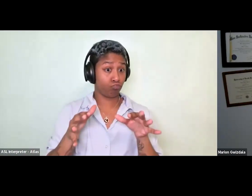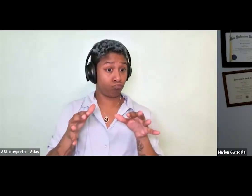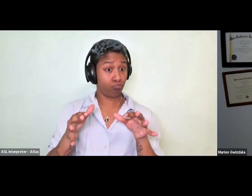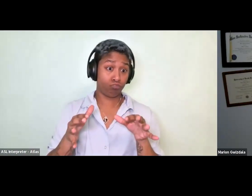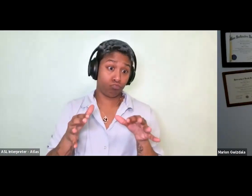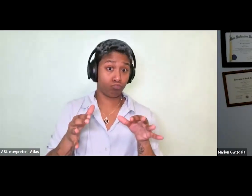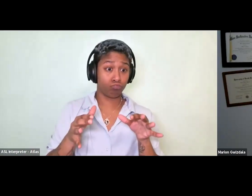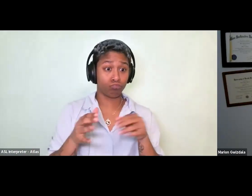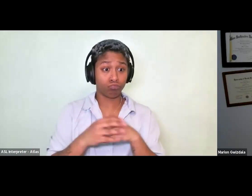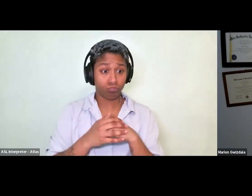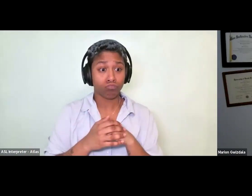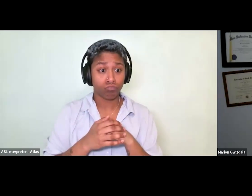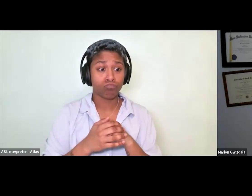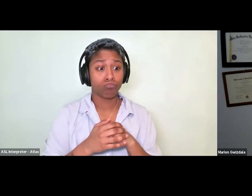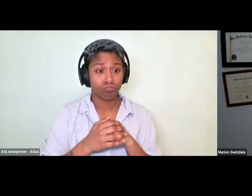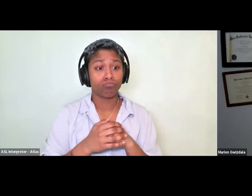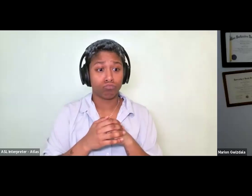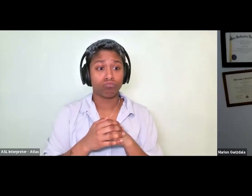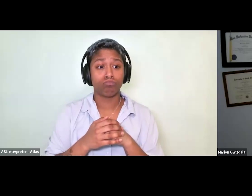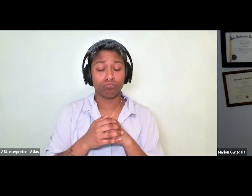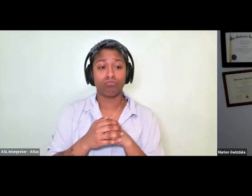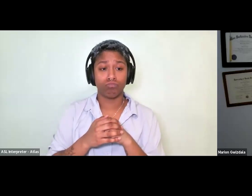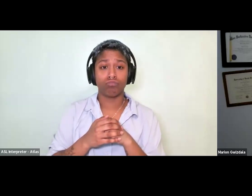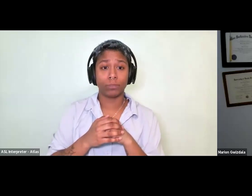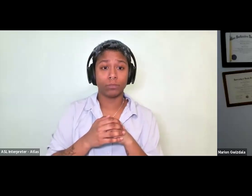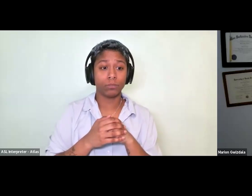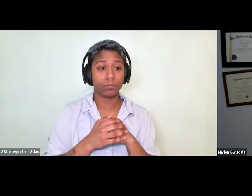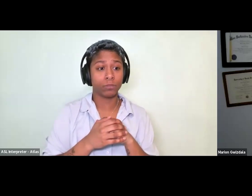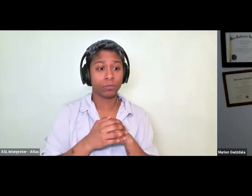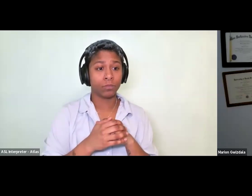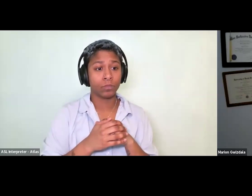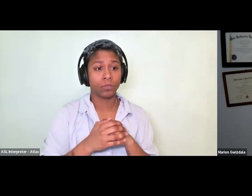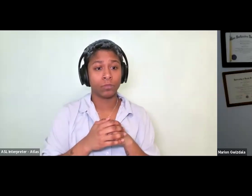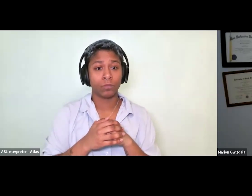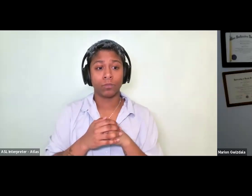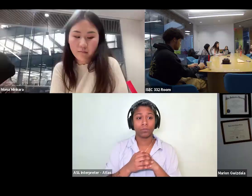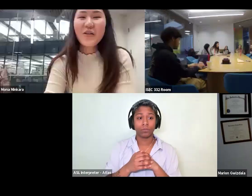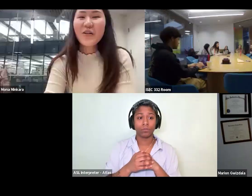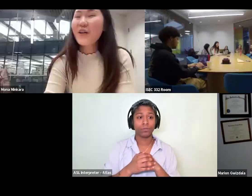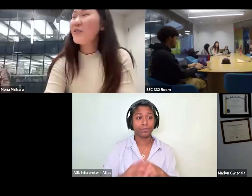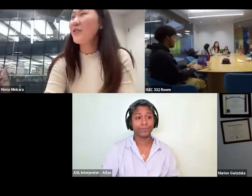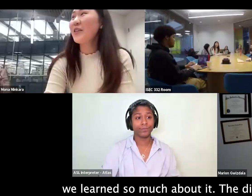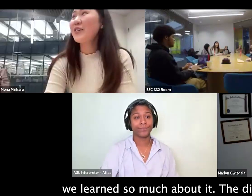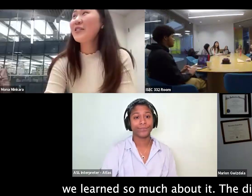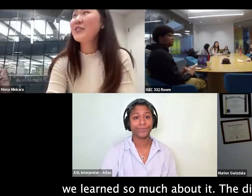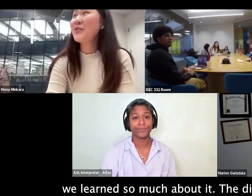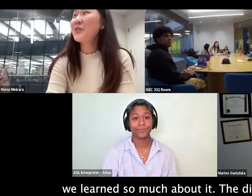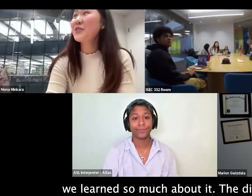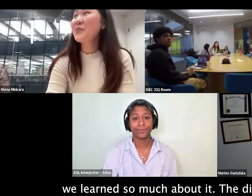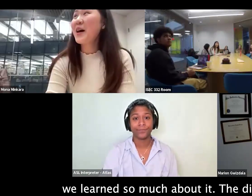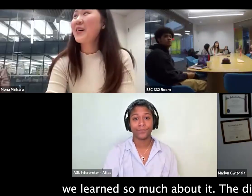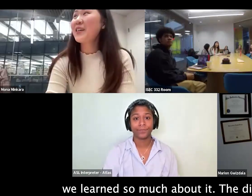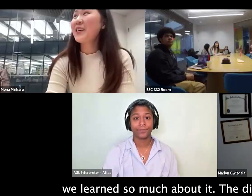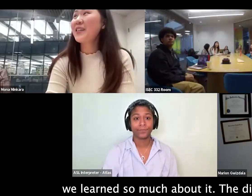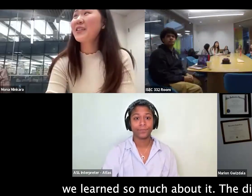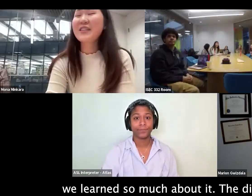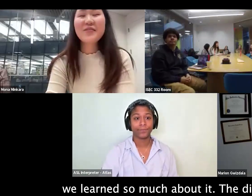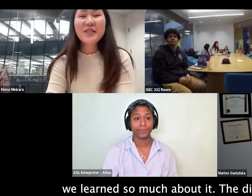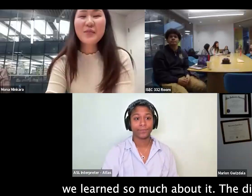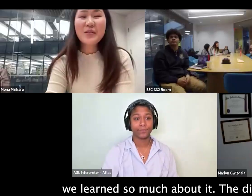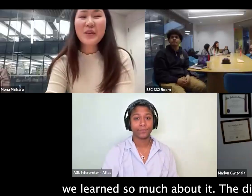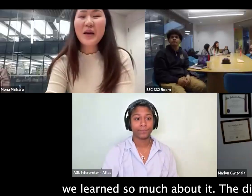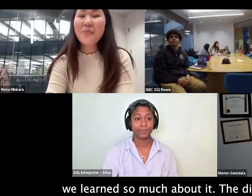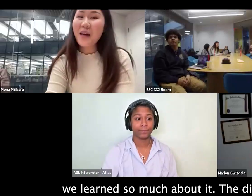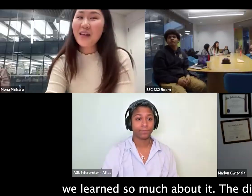Thank you for sharing us your thoughts, Marion. Today's presentation, we learned so much about it.